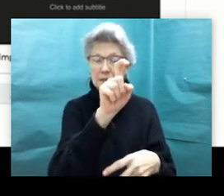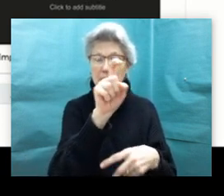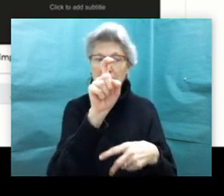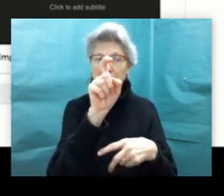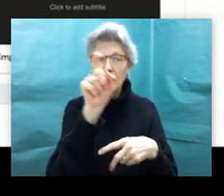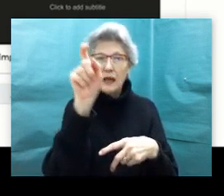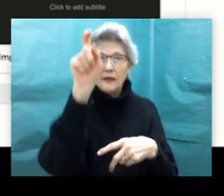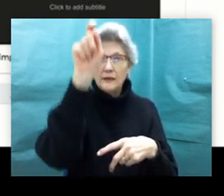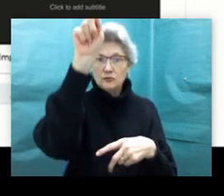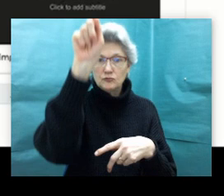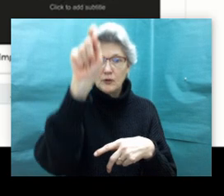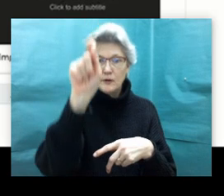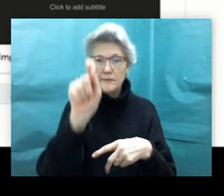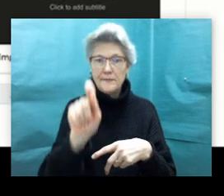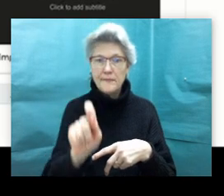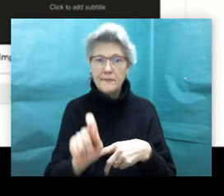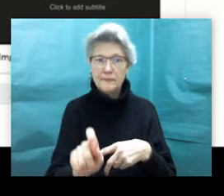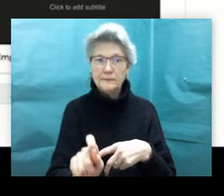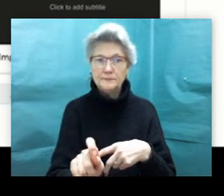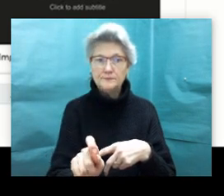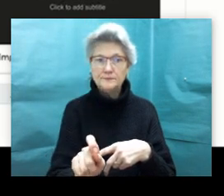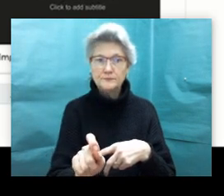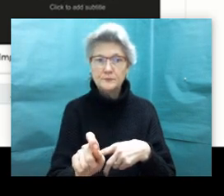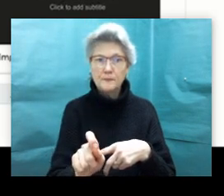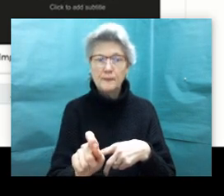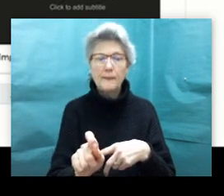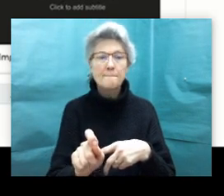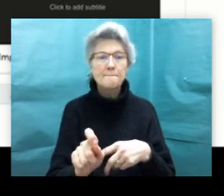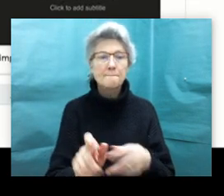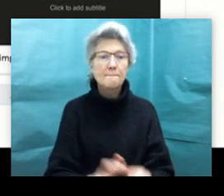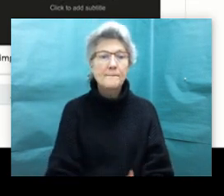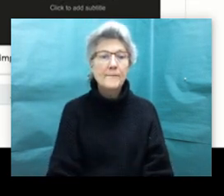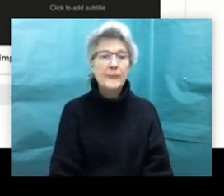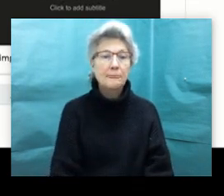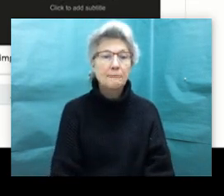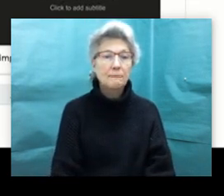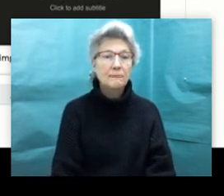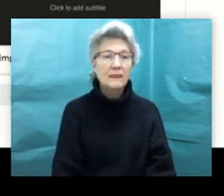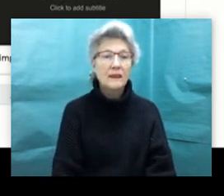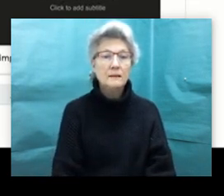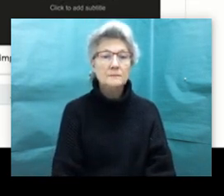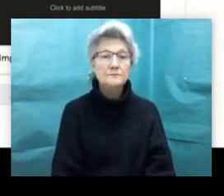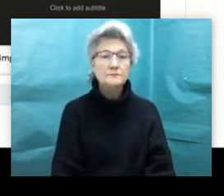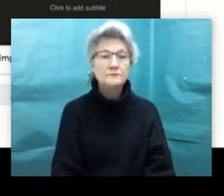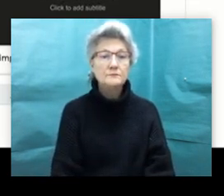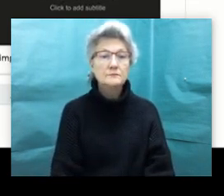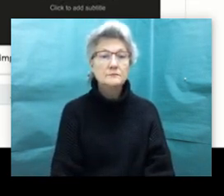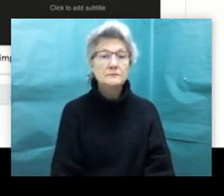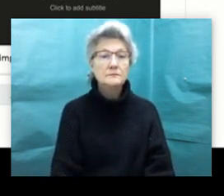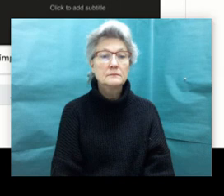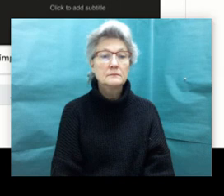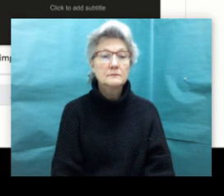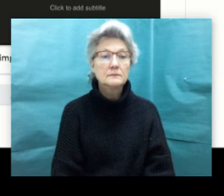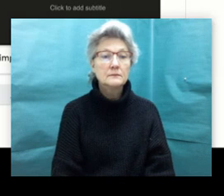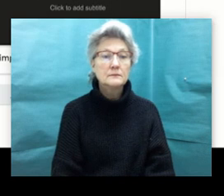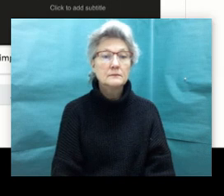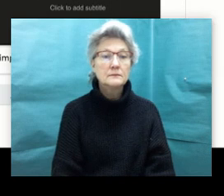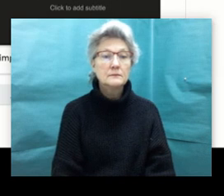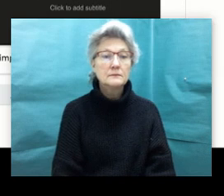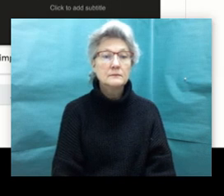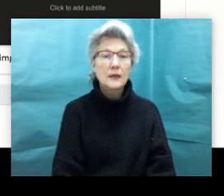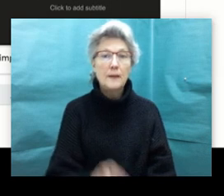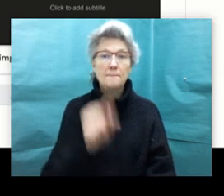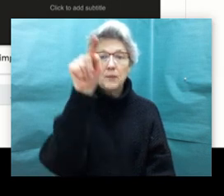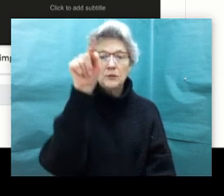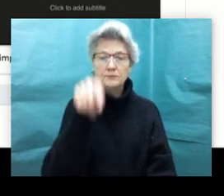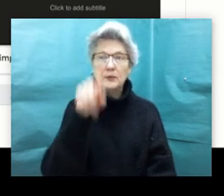draw, whoops, that didn't work. I think I clicked it twice. So when you draw from point to point,